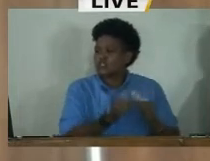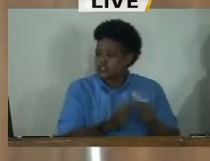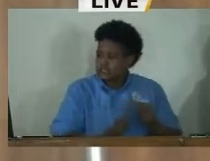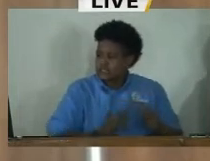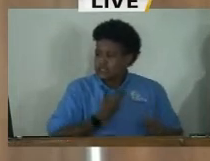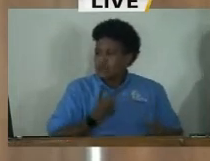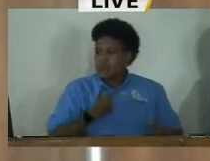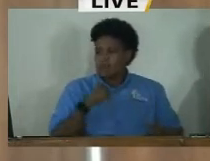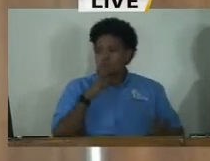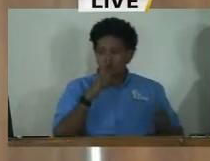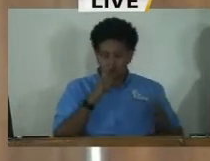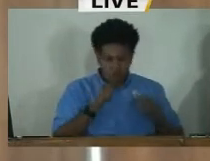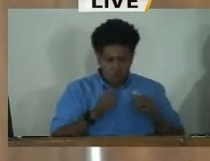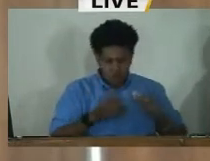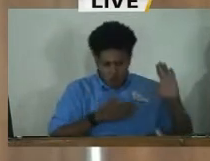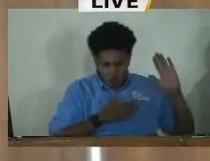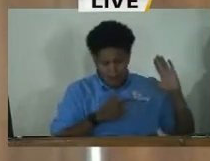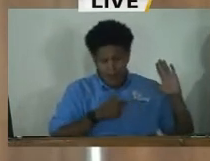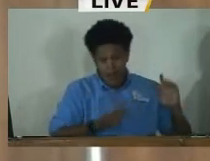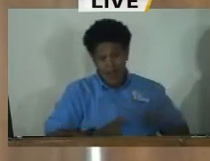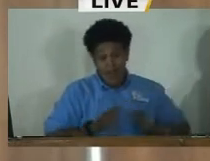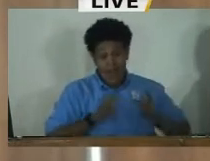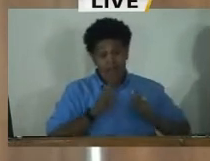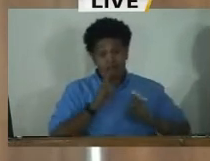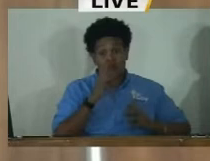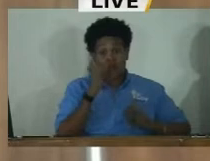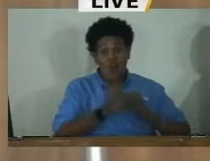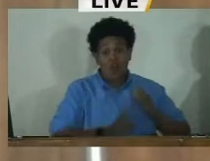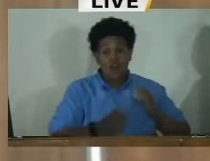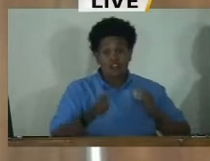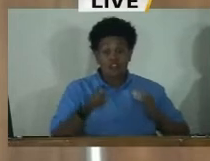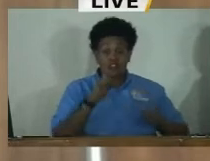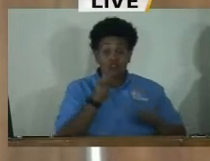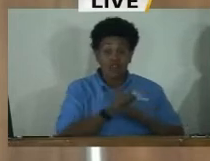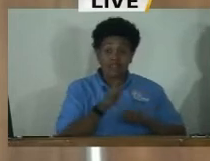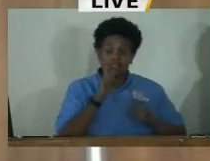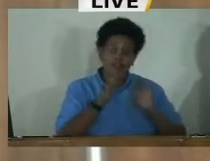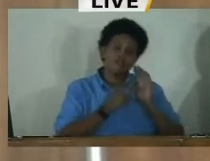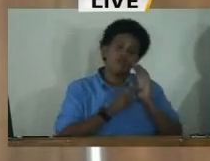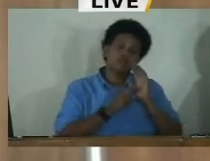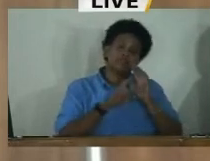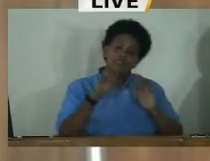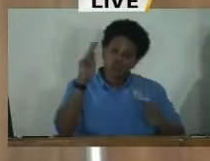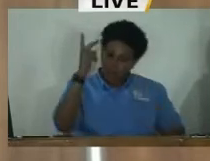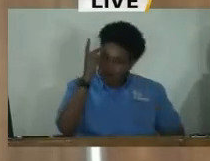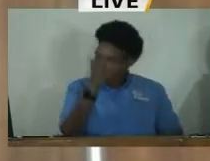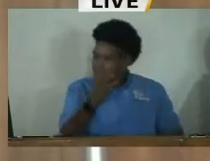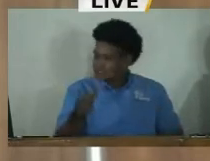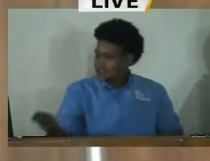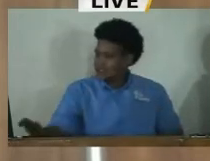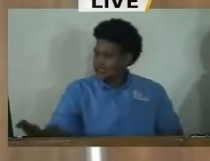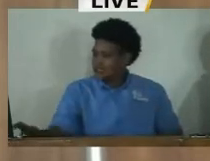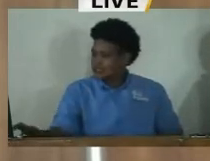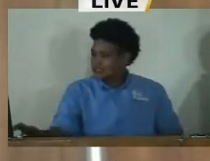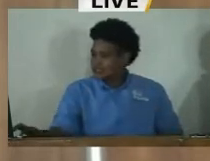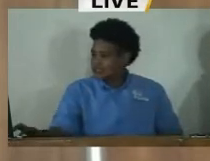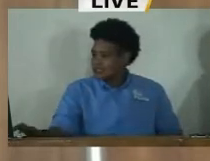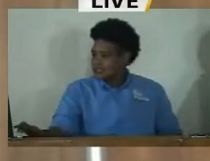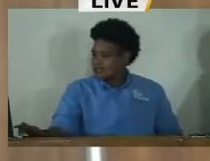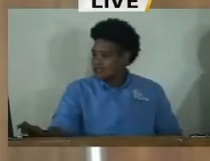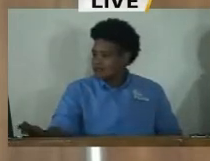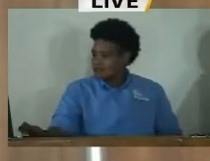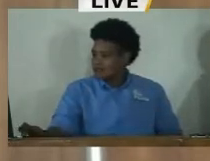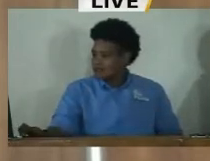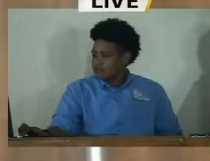to unswervingly dedicate my life to the harsh vicissitudes of representational politics. Madam Speaker,